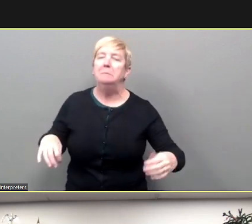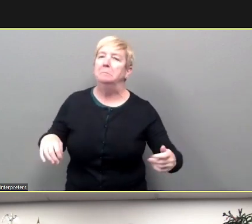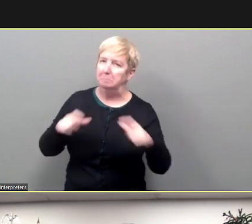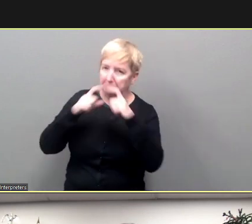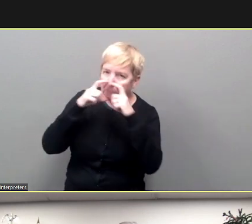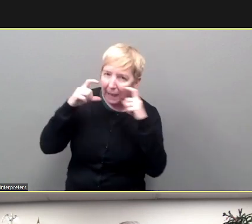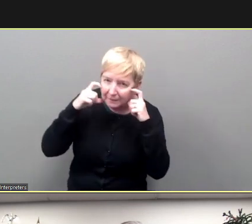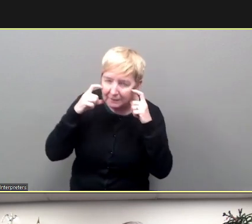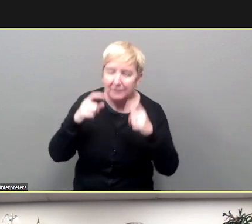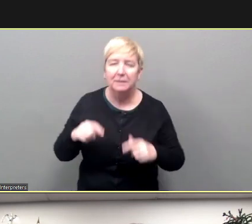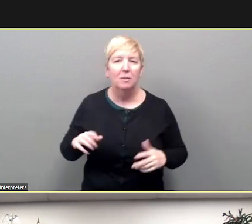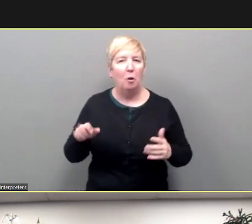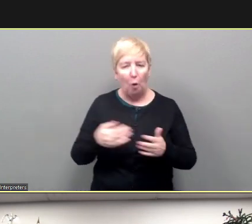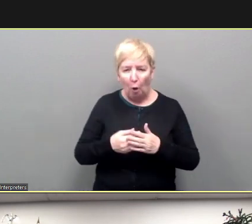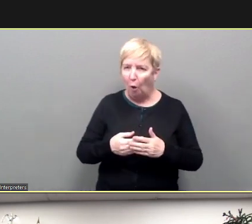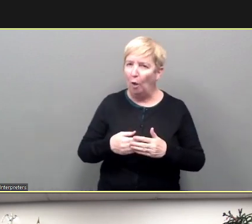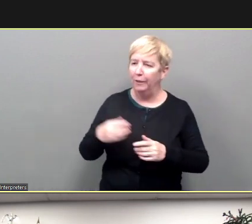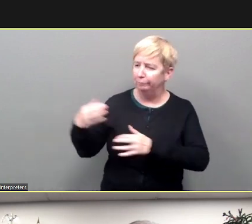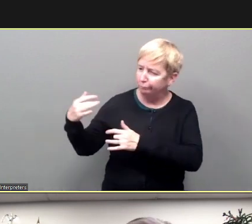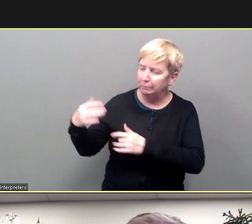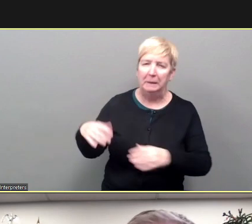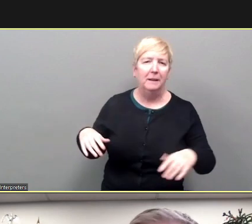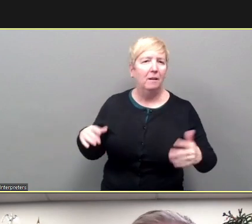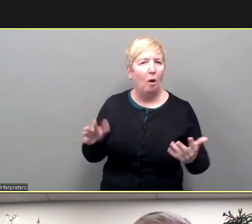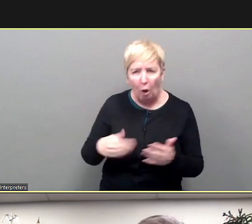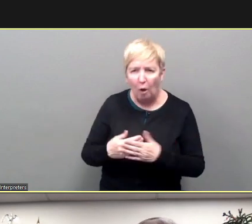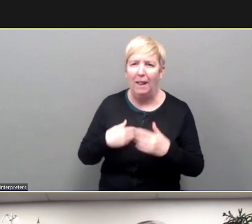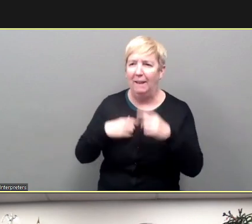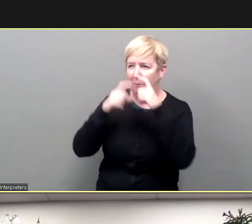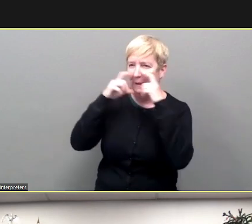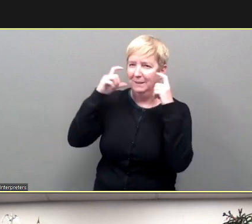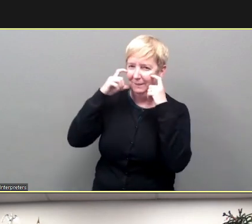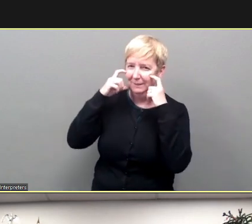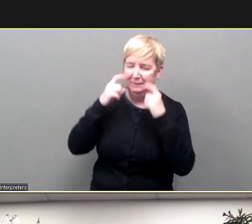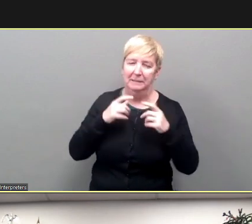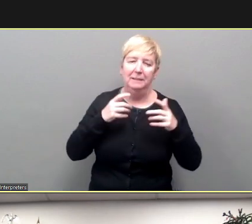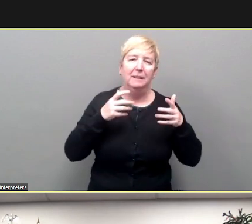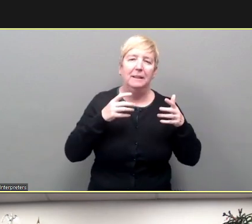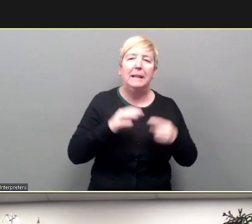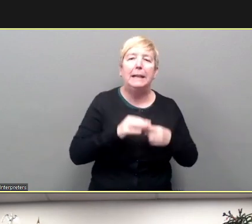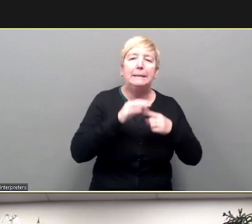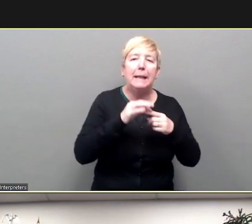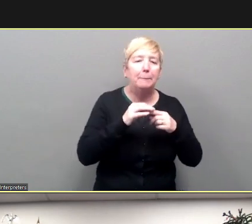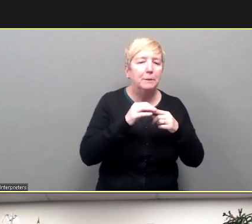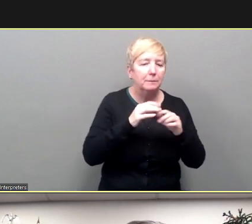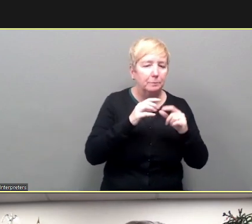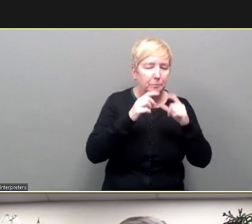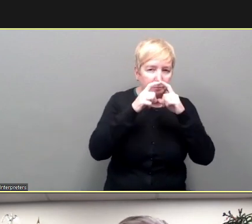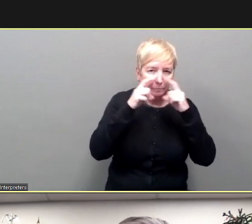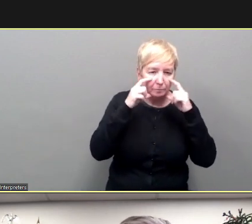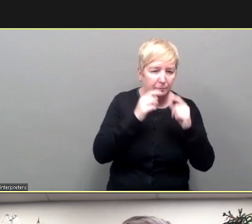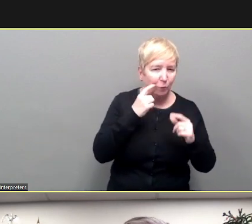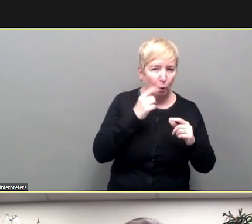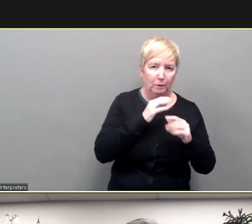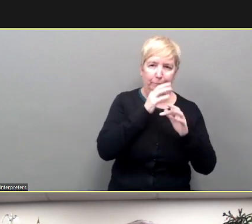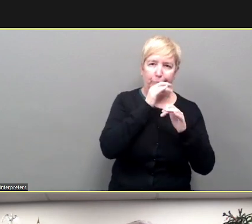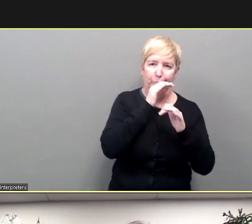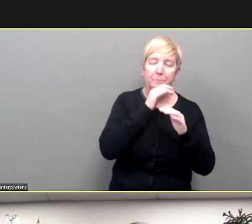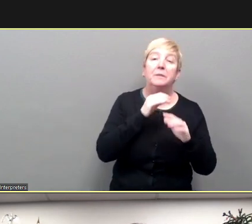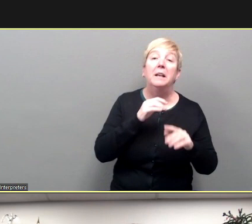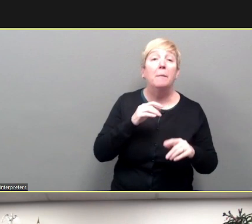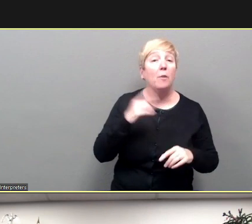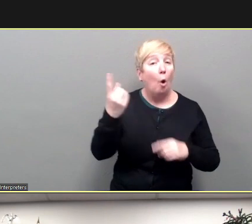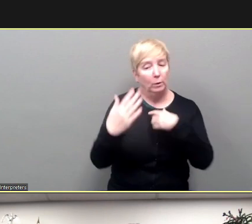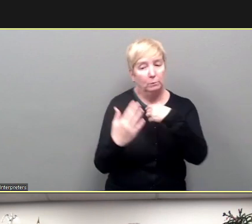instruments have masks on. So let me tell you how they worked it. When you got the tickets, they warned you have to show proof of your vaccine